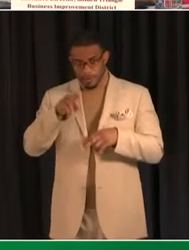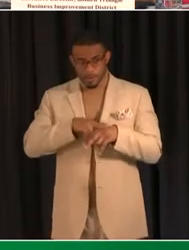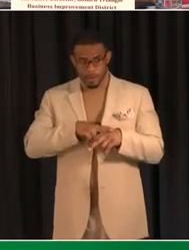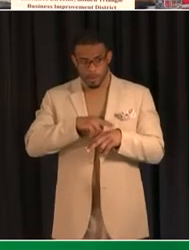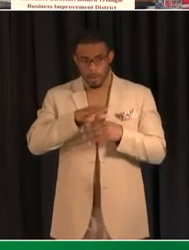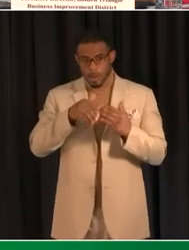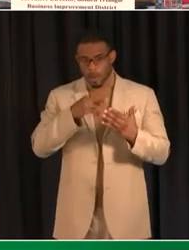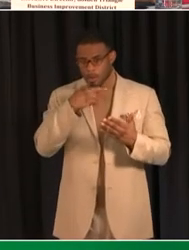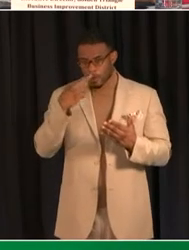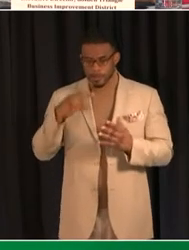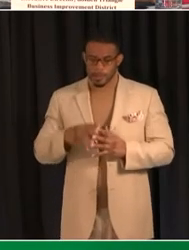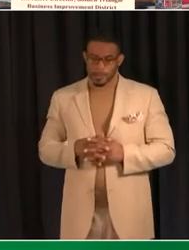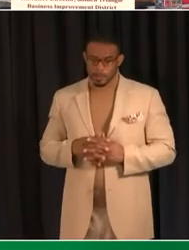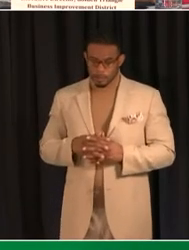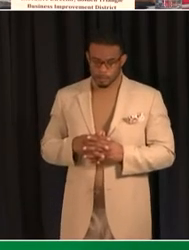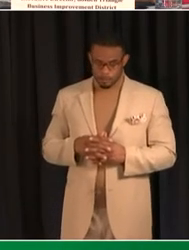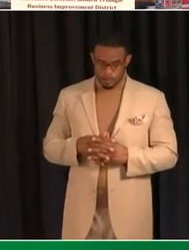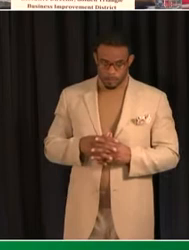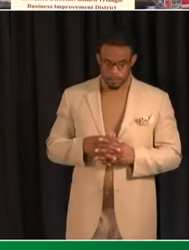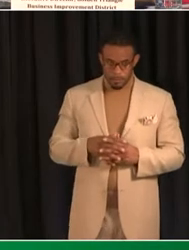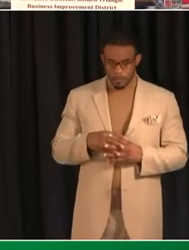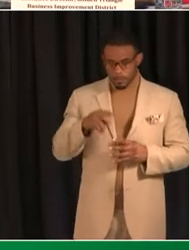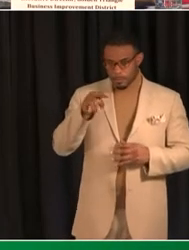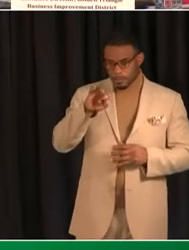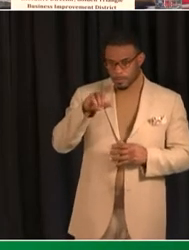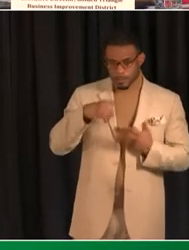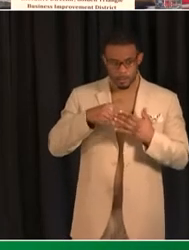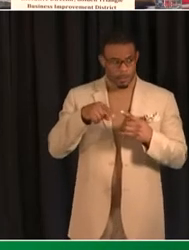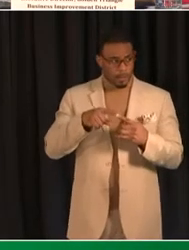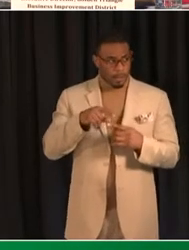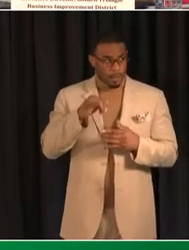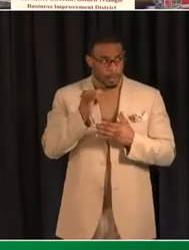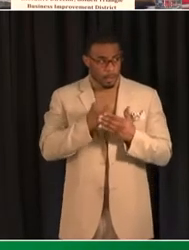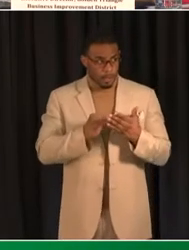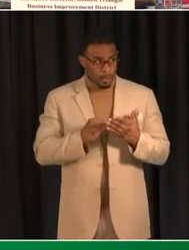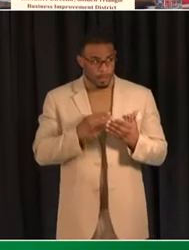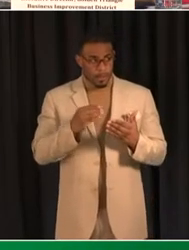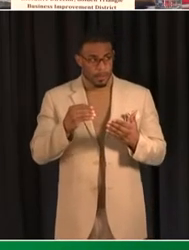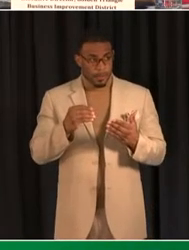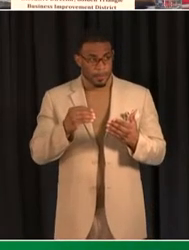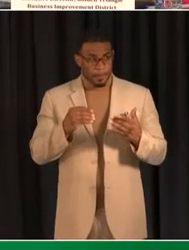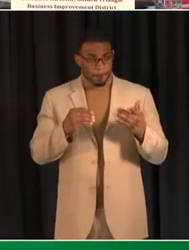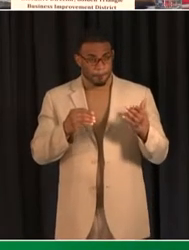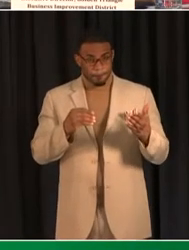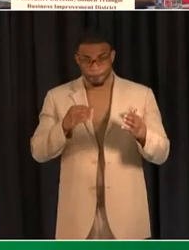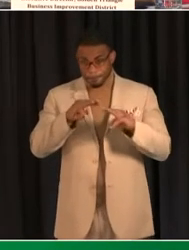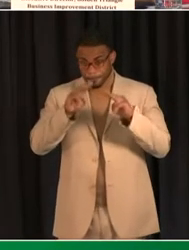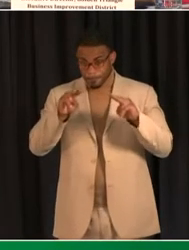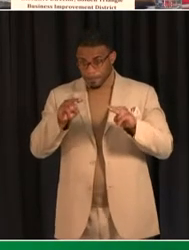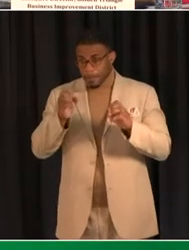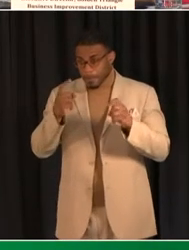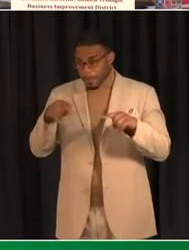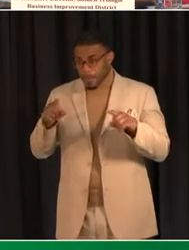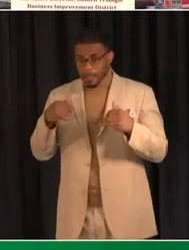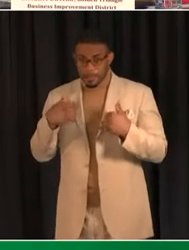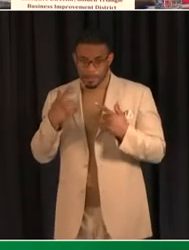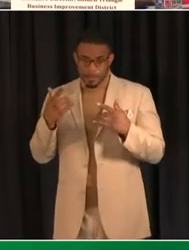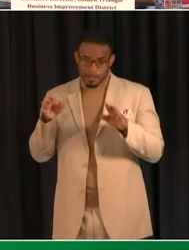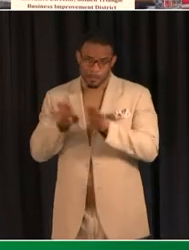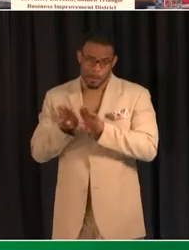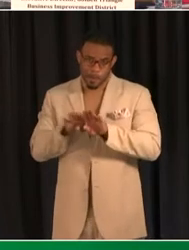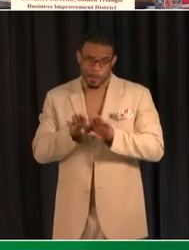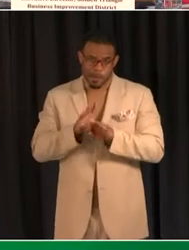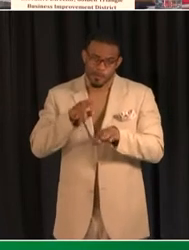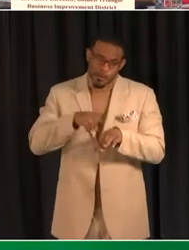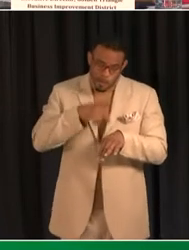government and, of course, all the restaurants. Neil talked a little bit about art, and as the museums, many of them have